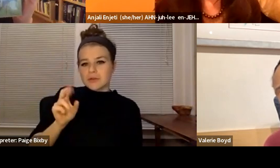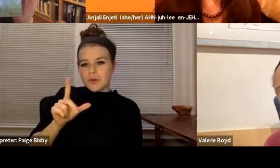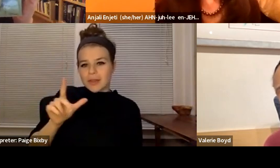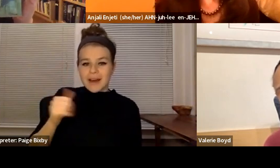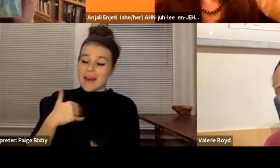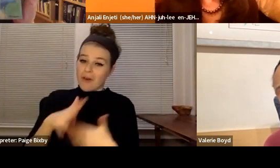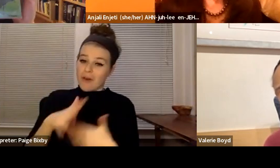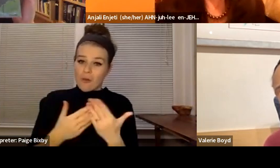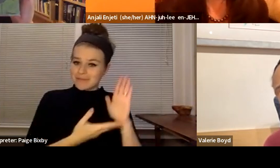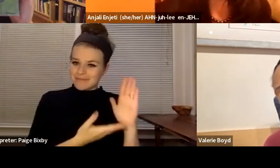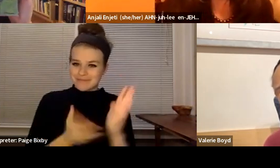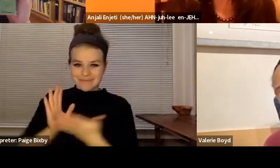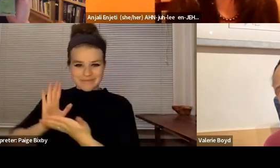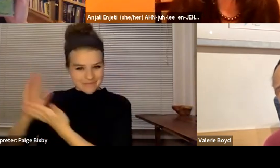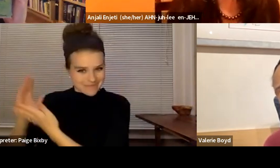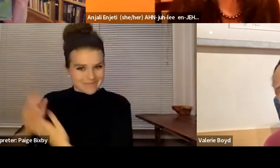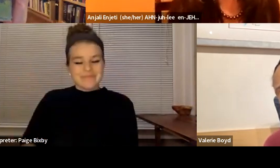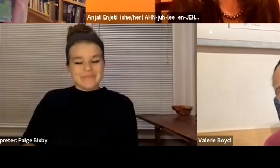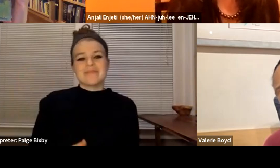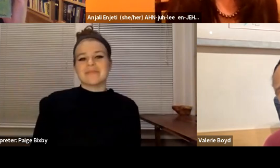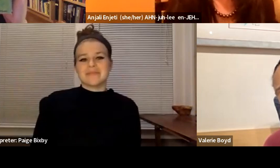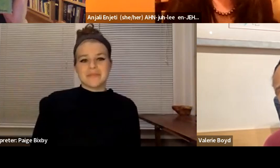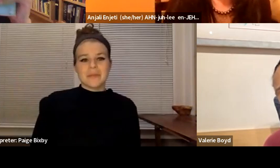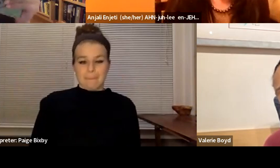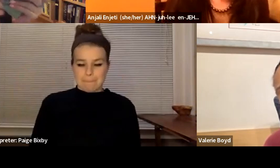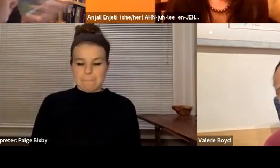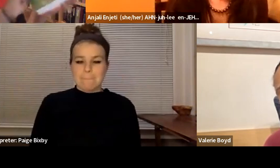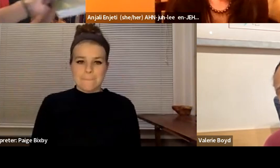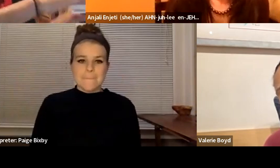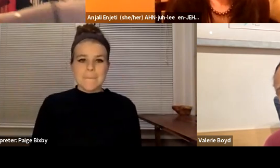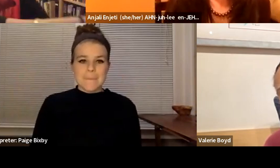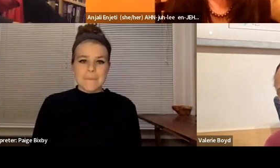here. I don't want there to be glare on this, okay.